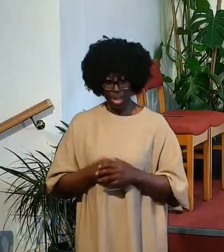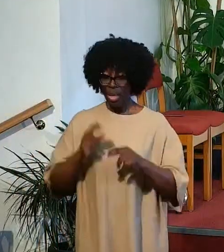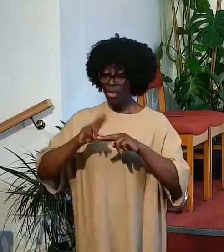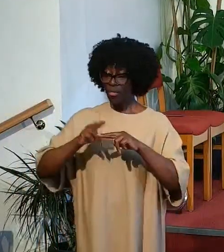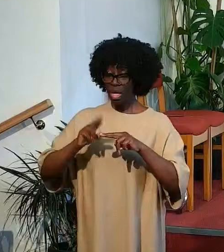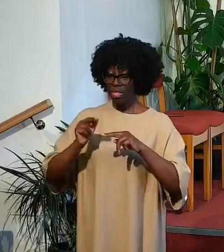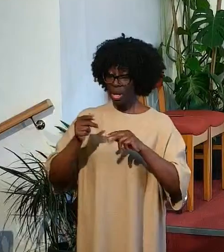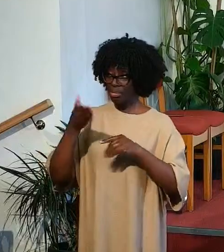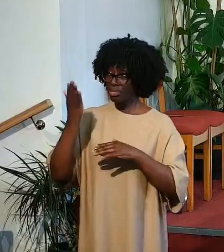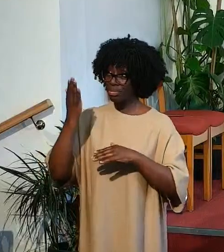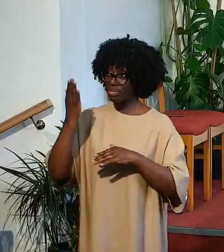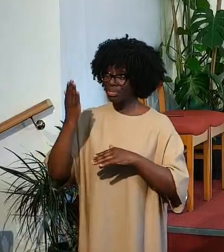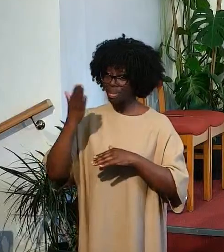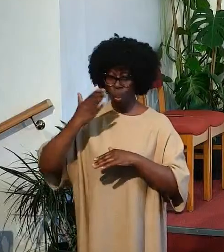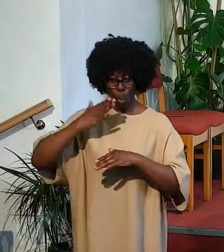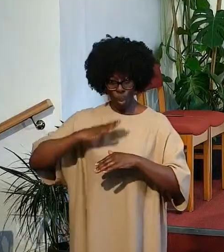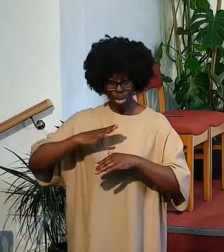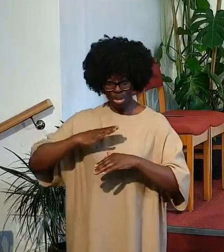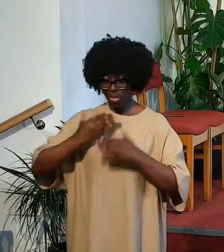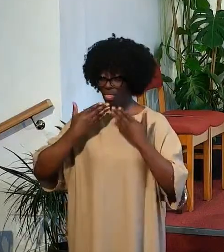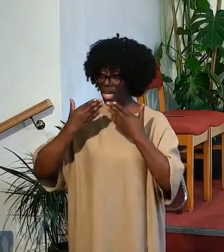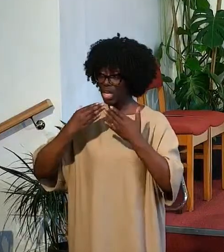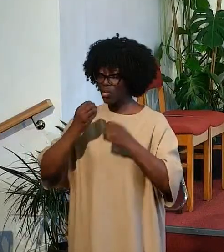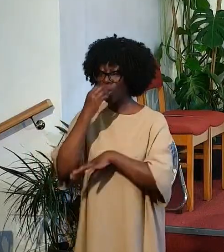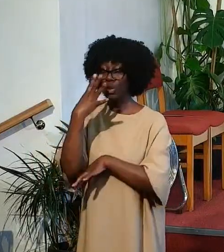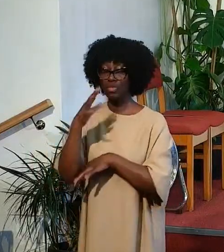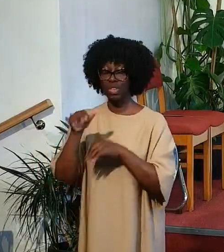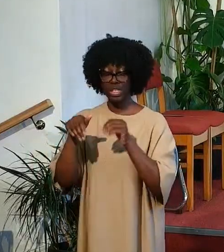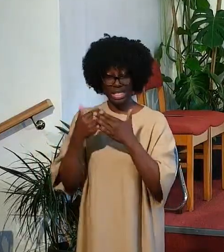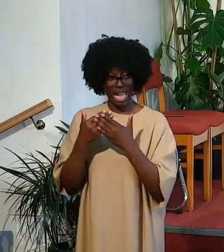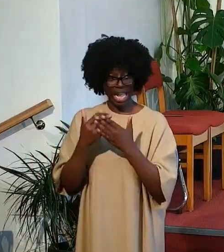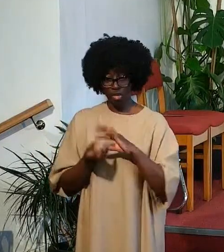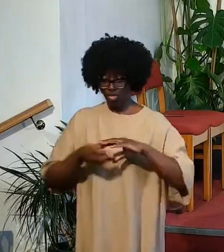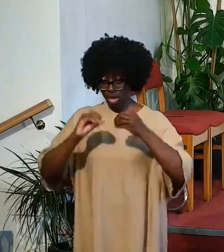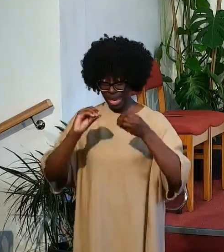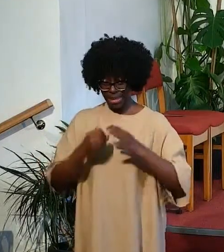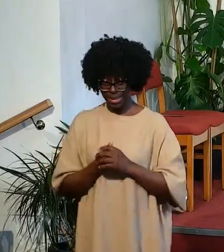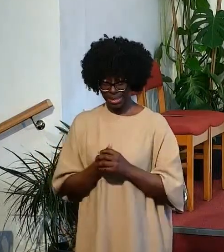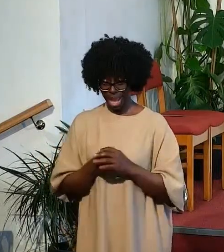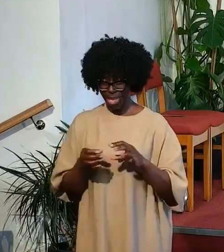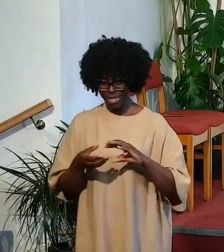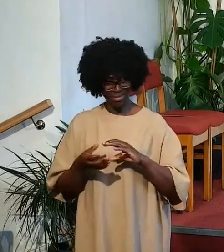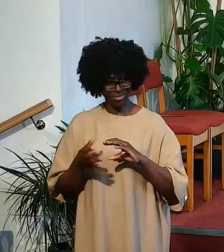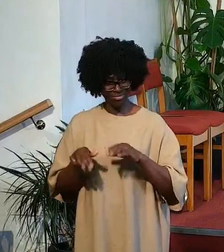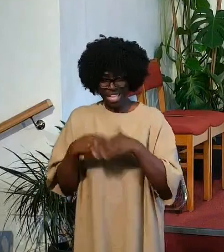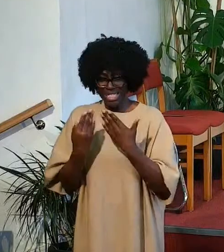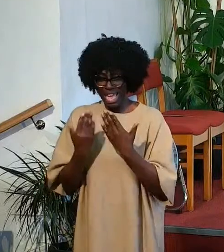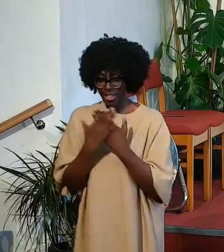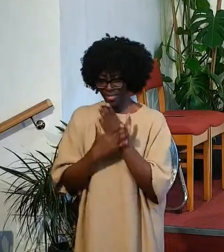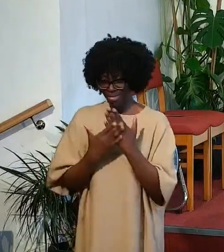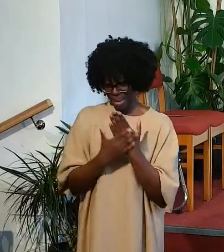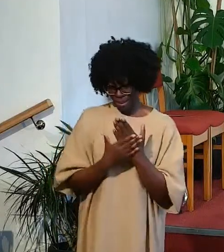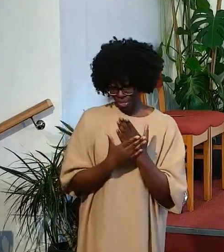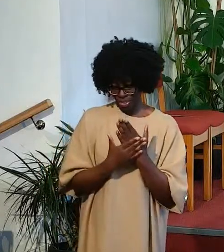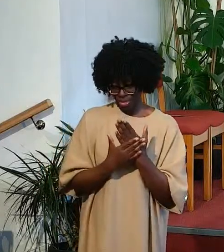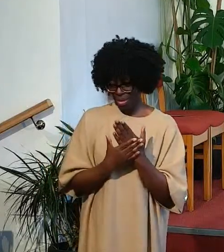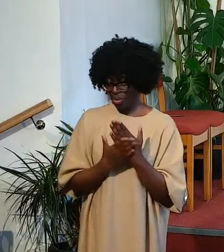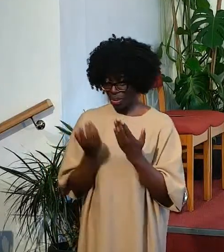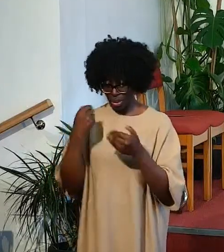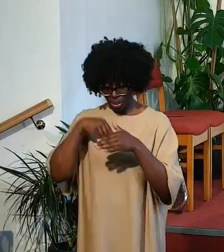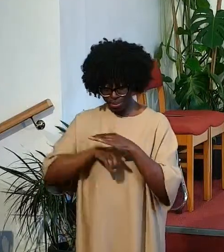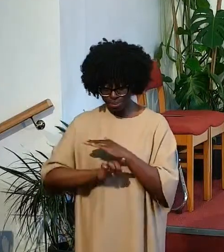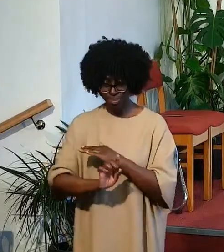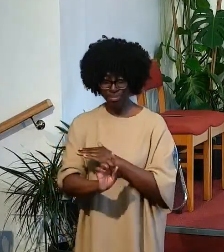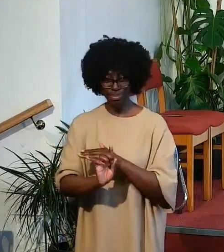Father God, we just want to thank You for this beautiful day that You've made, the day of rest, the Sabbath, but where we could come into Your